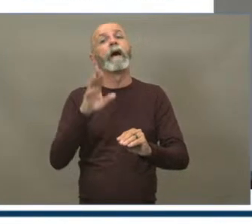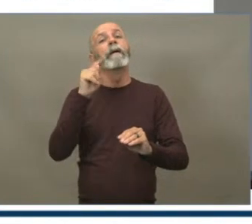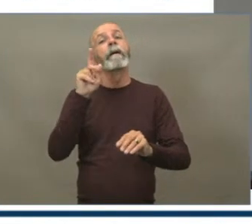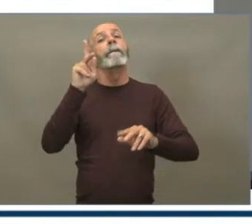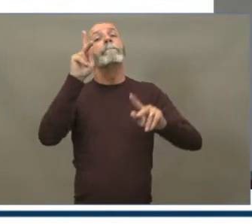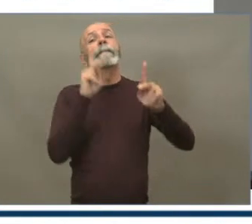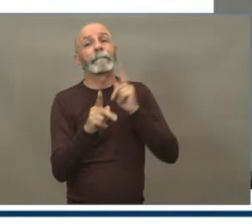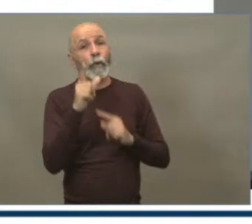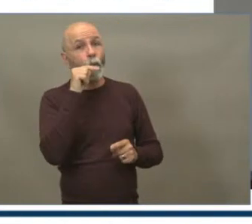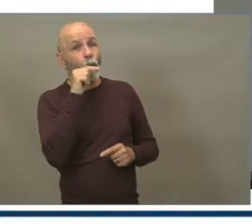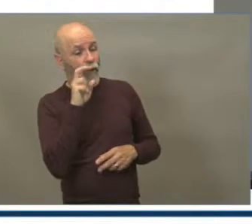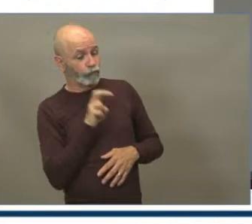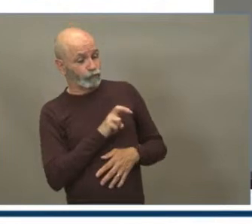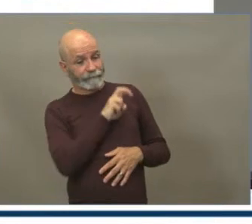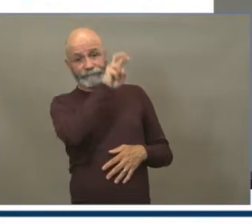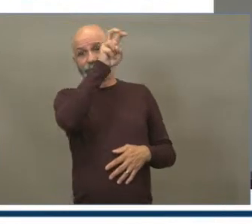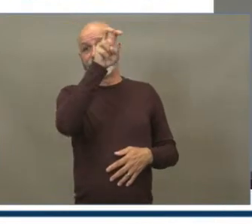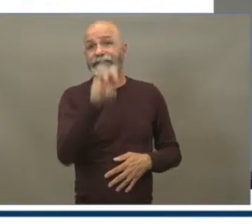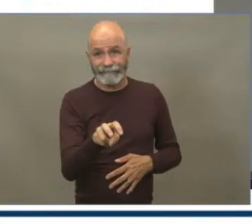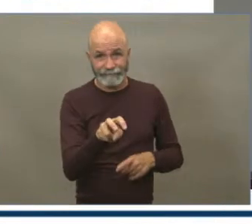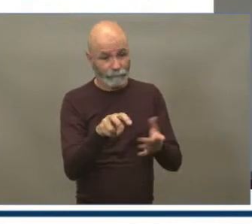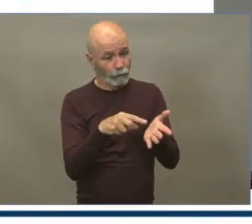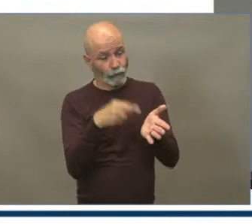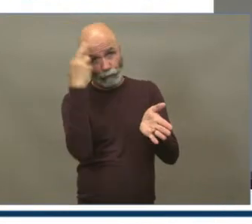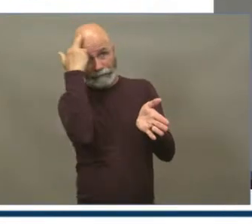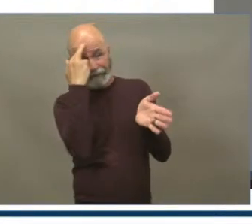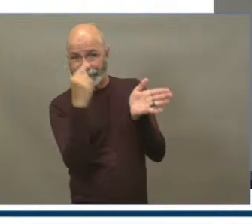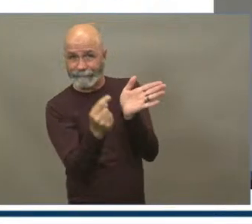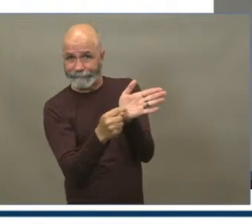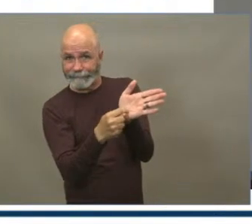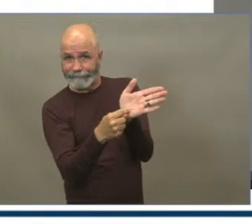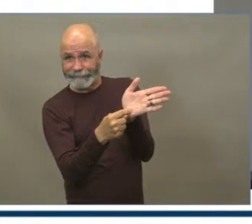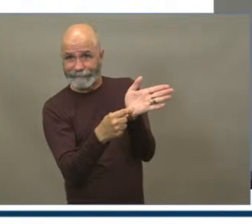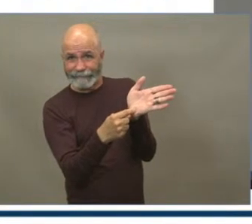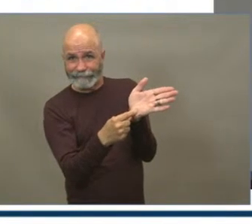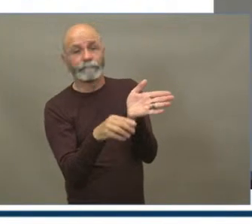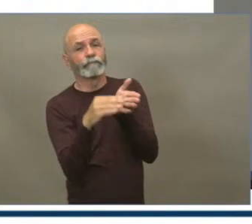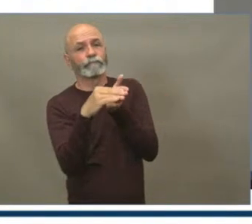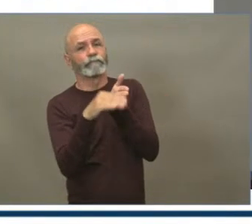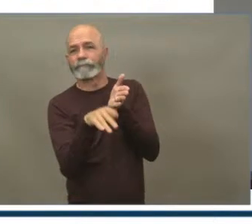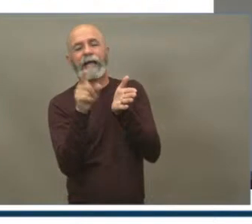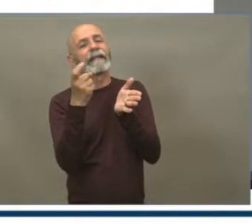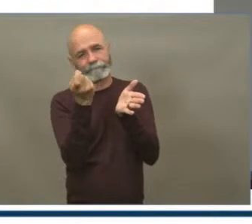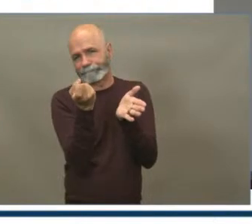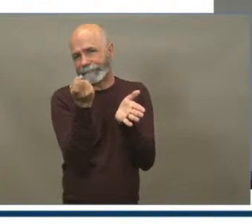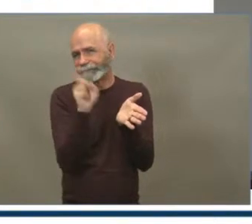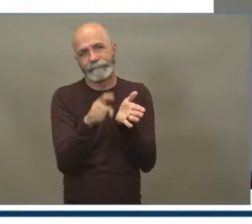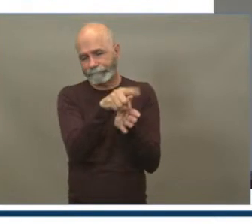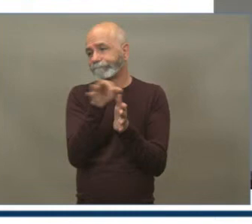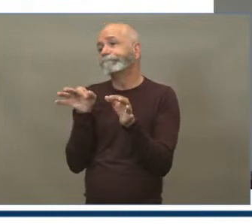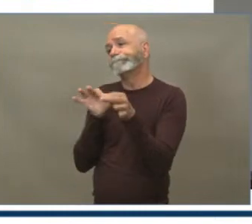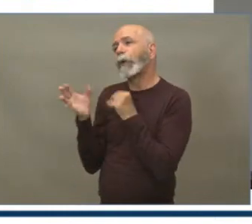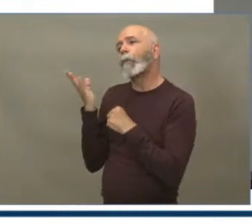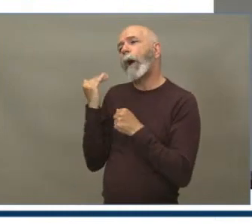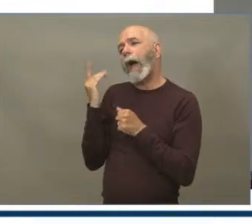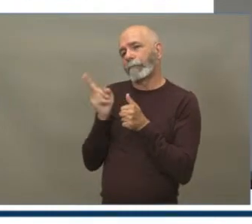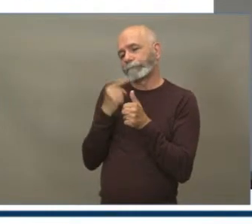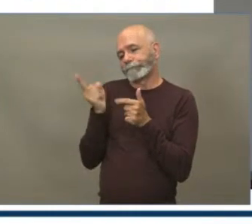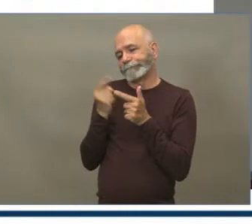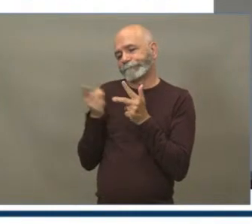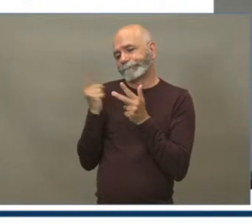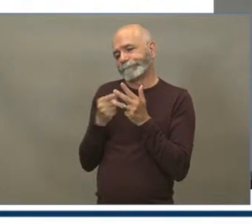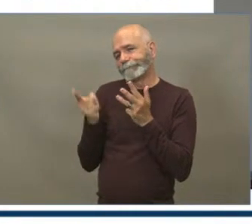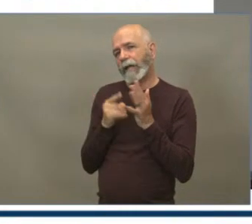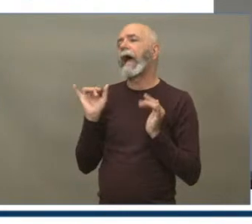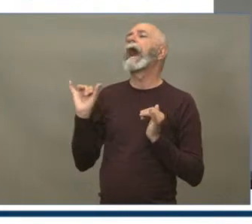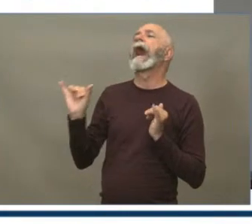reasons now, for exceptional circumstances, people can submit their rationale to that email. All that information is being put up